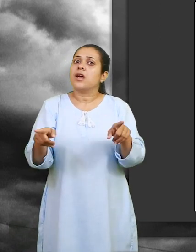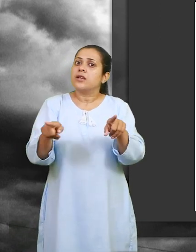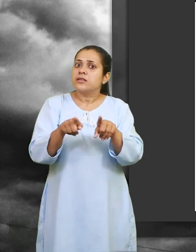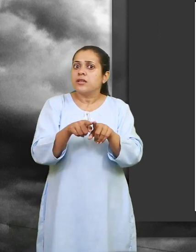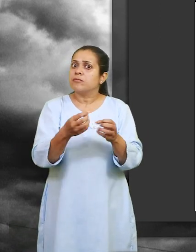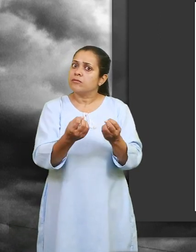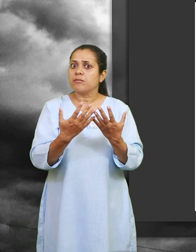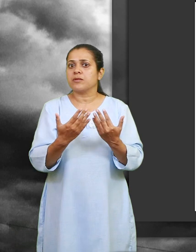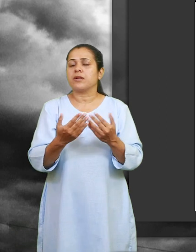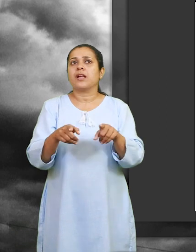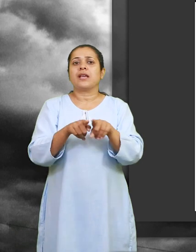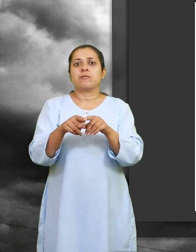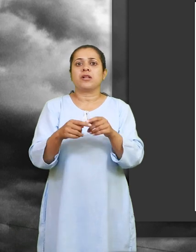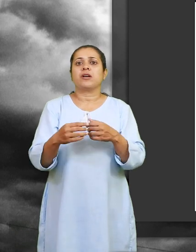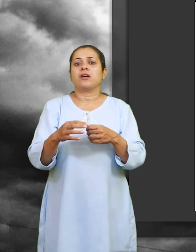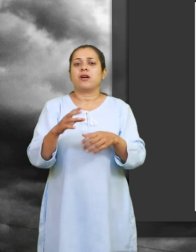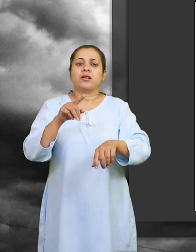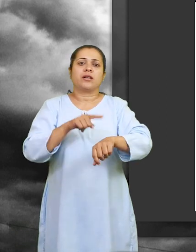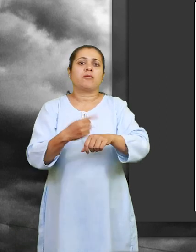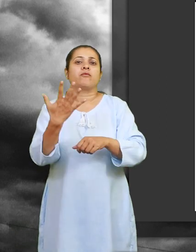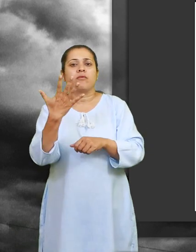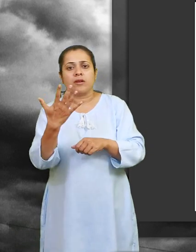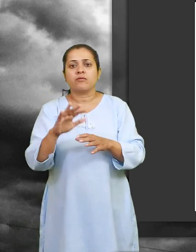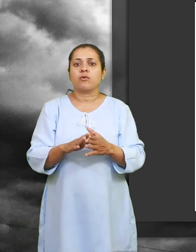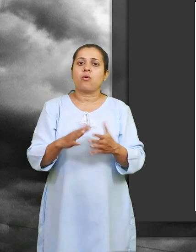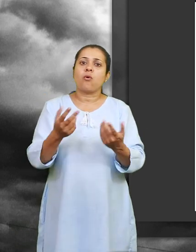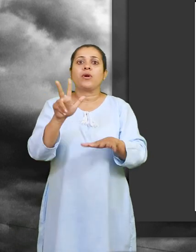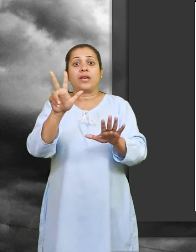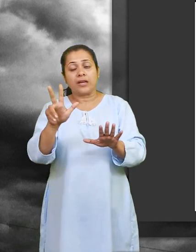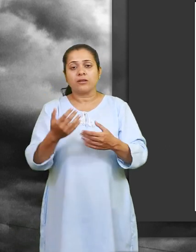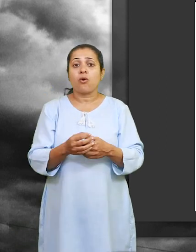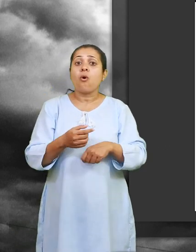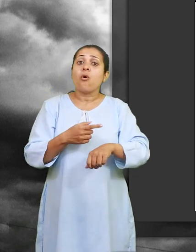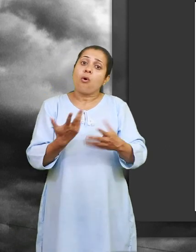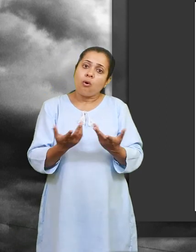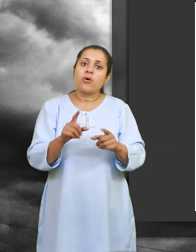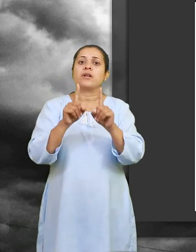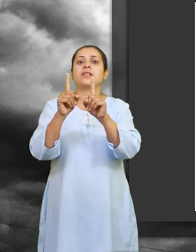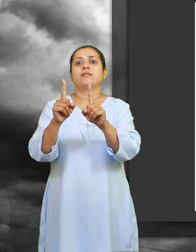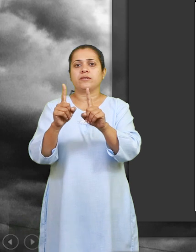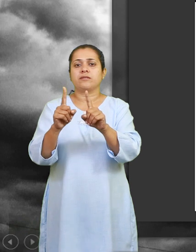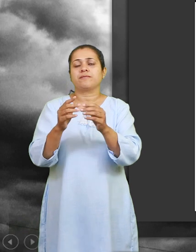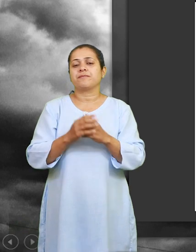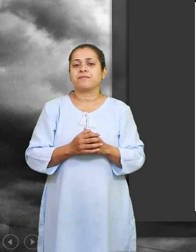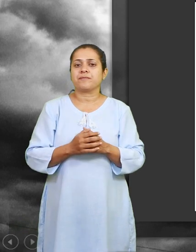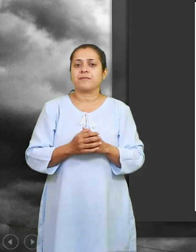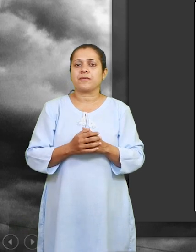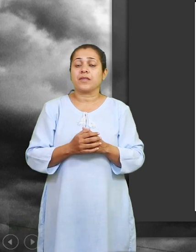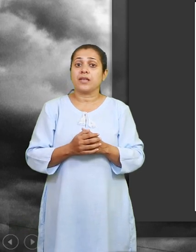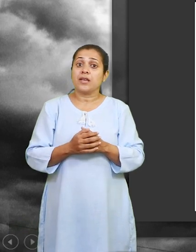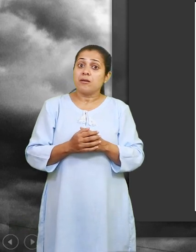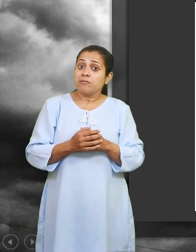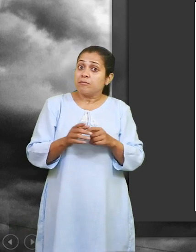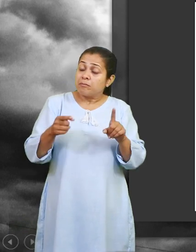a future time, that is maybe 5 o'clock, 8 o'clock, 11, and so on. It